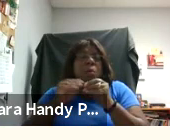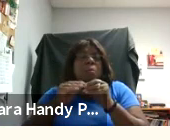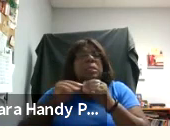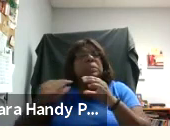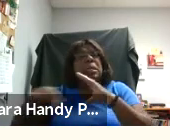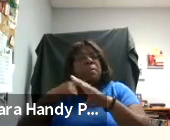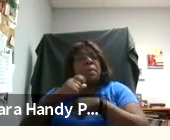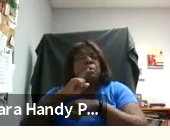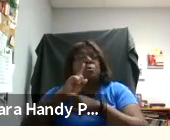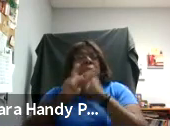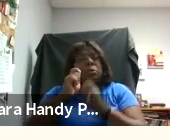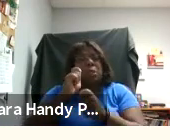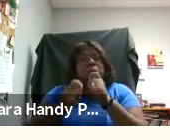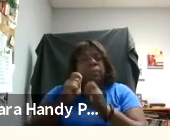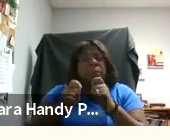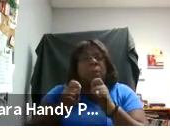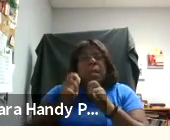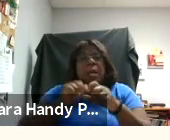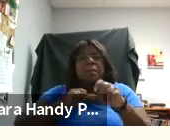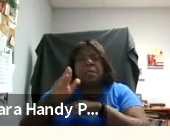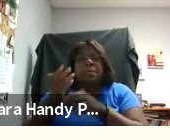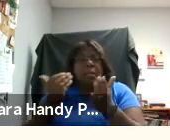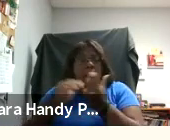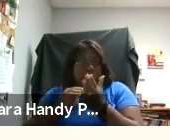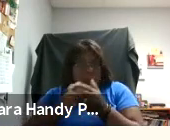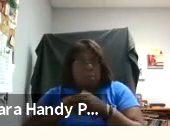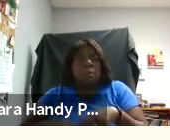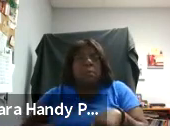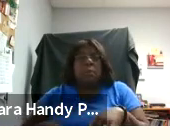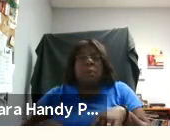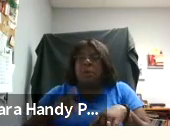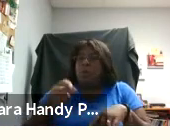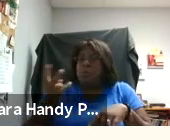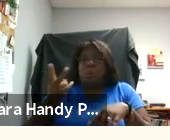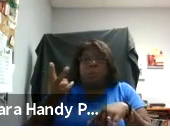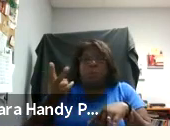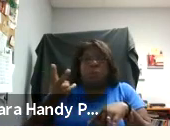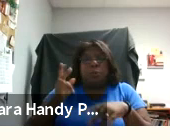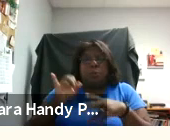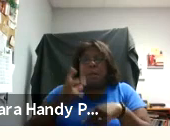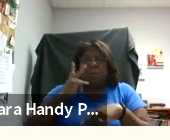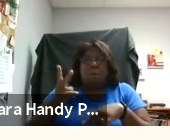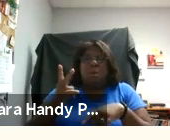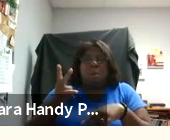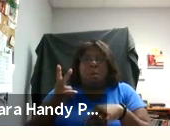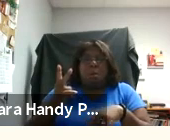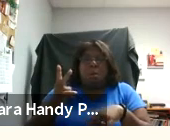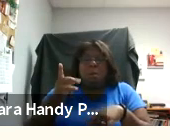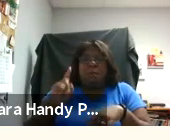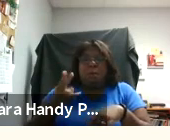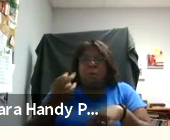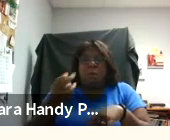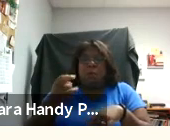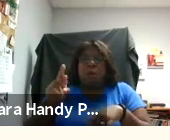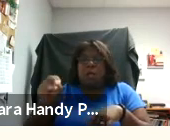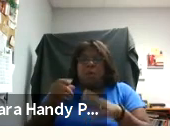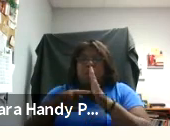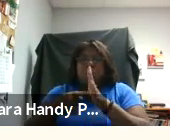and get these sent out again and posted? Those were the only two. on Henrico, it shows up in the